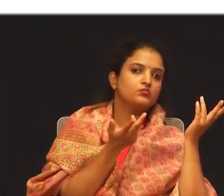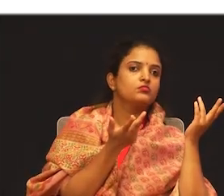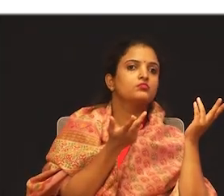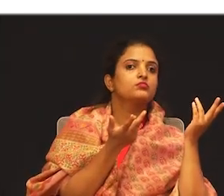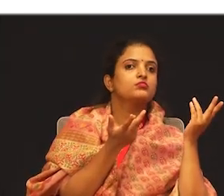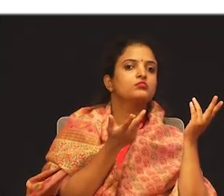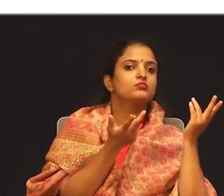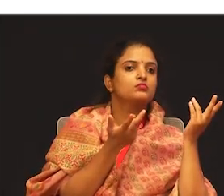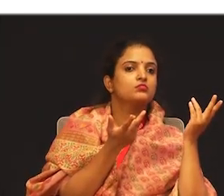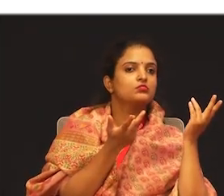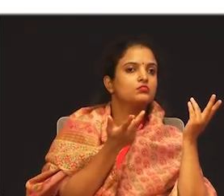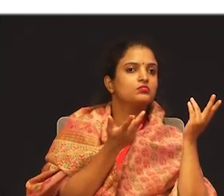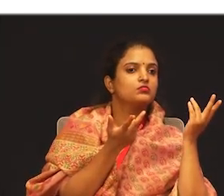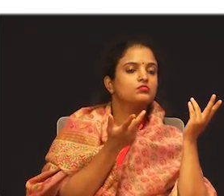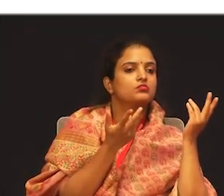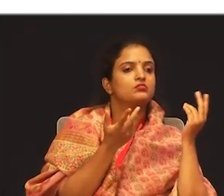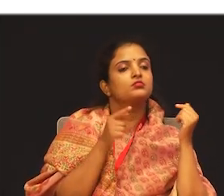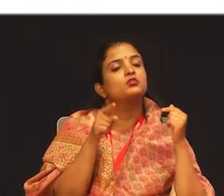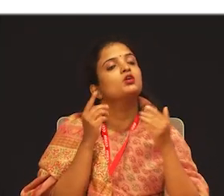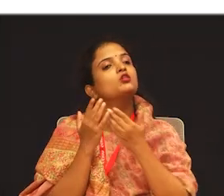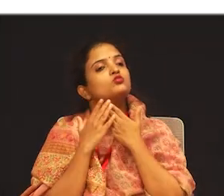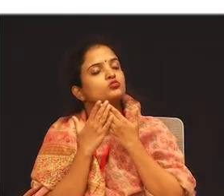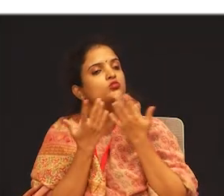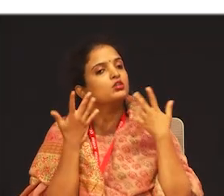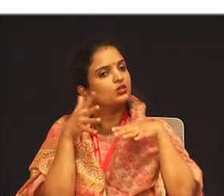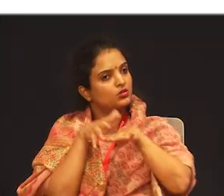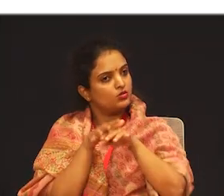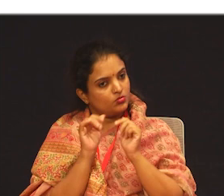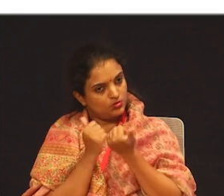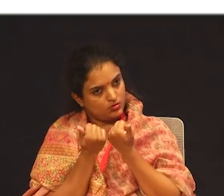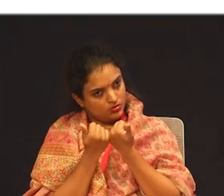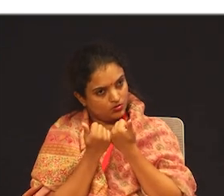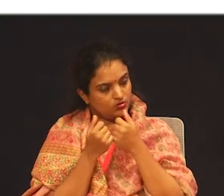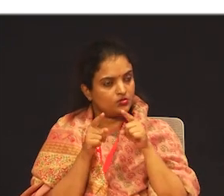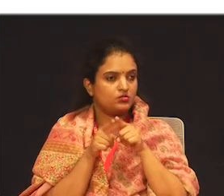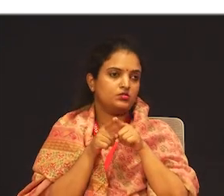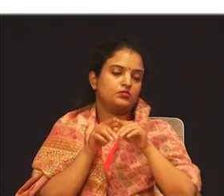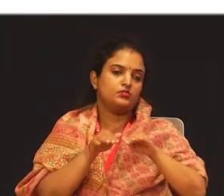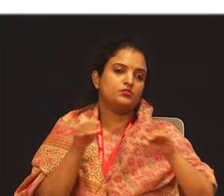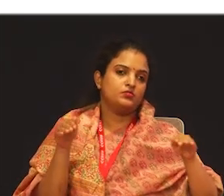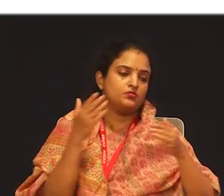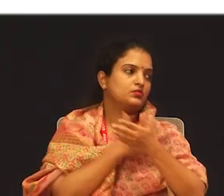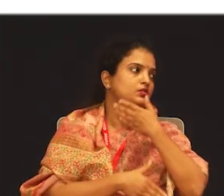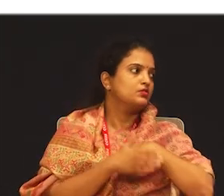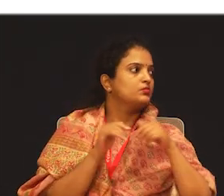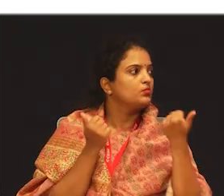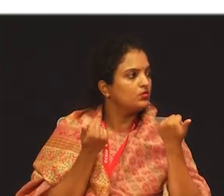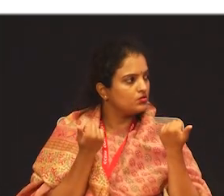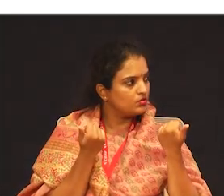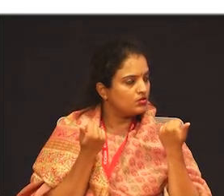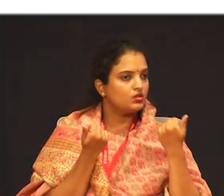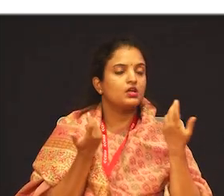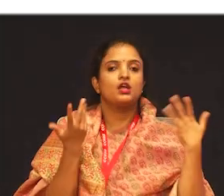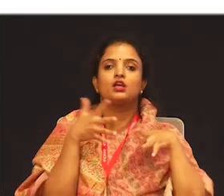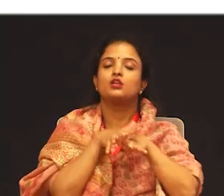So the inference is a school can be inclusive even in the absence of children with disabilities.